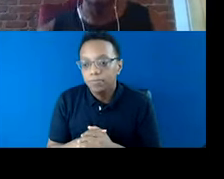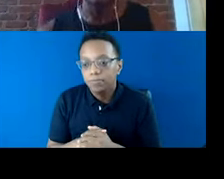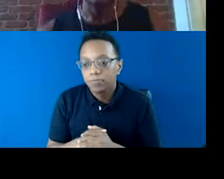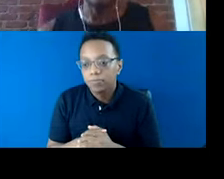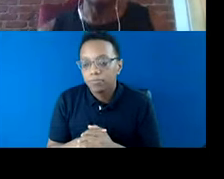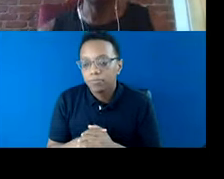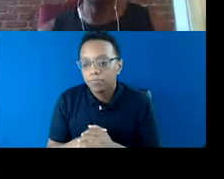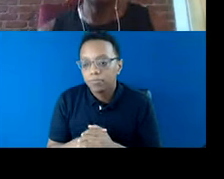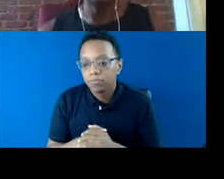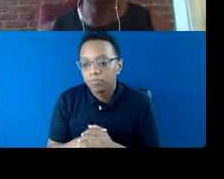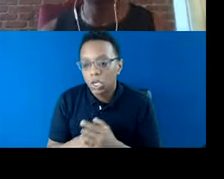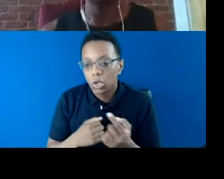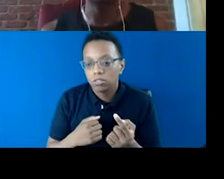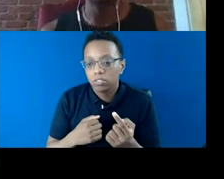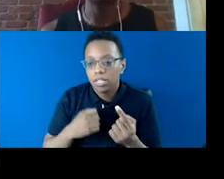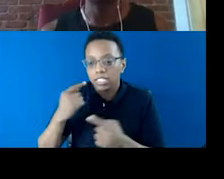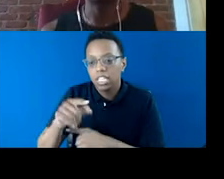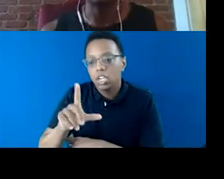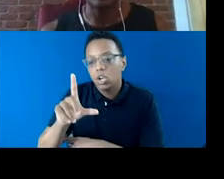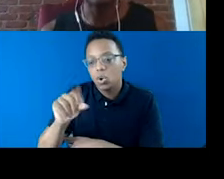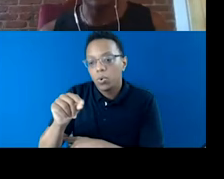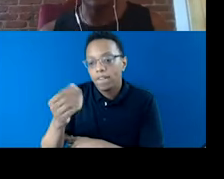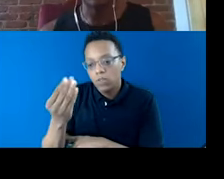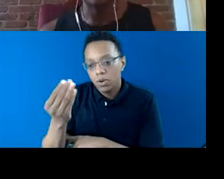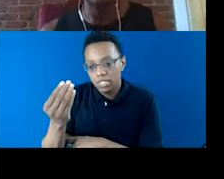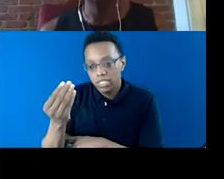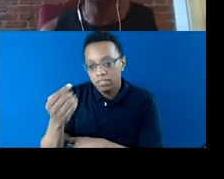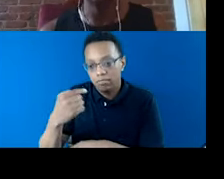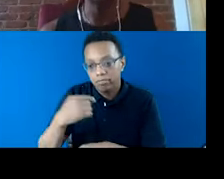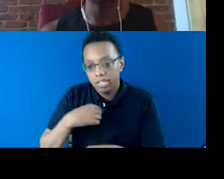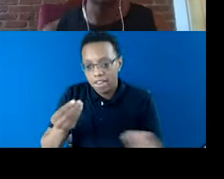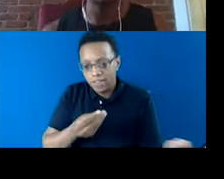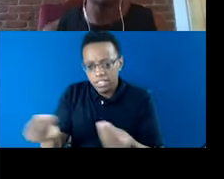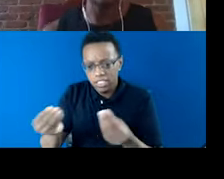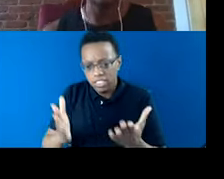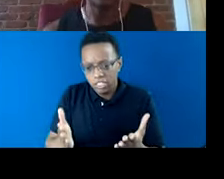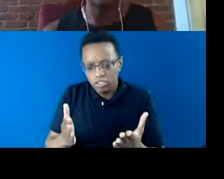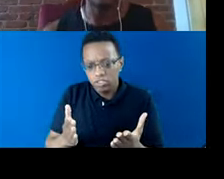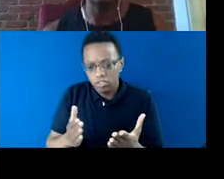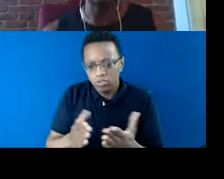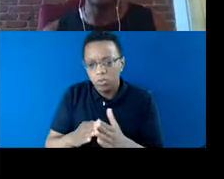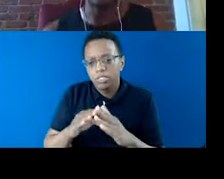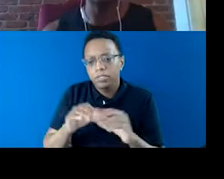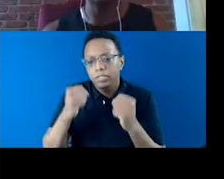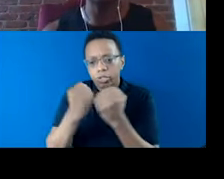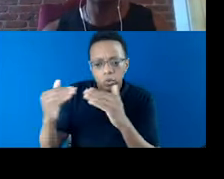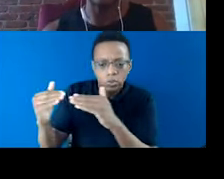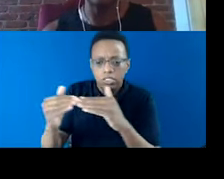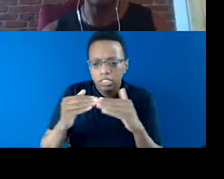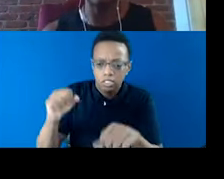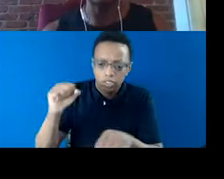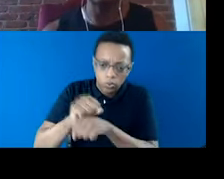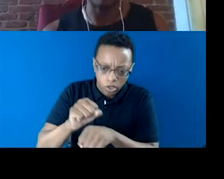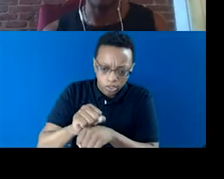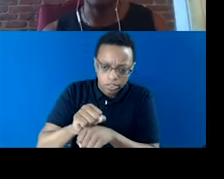2014, I've been a facilitator doing social justice work and an